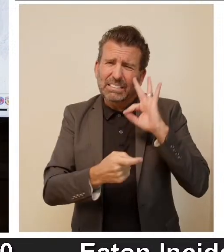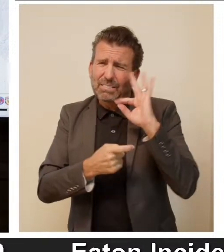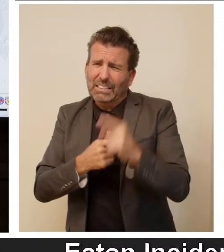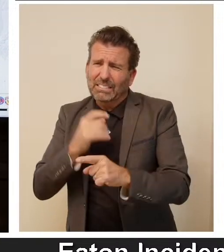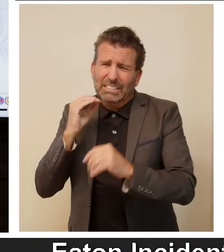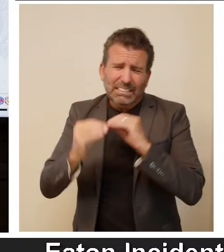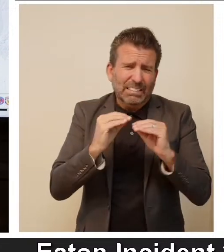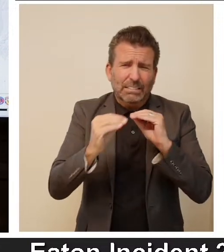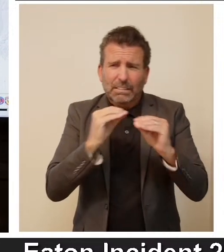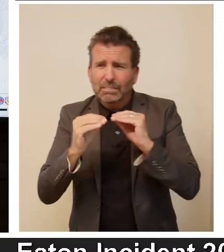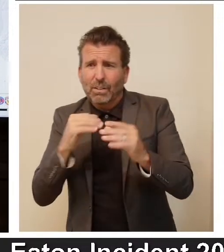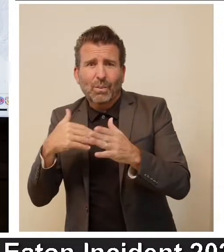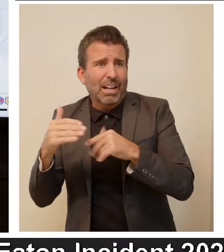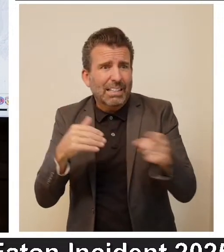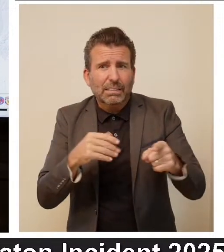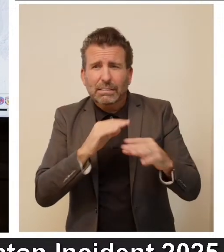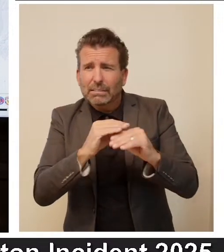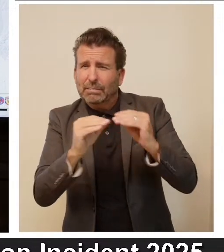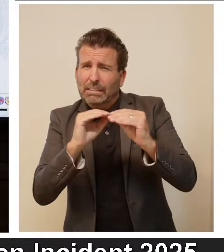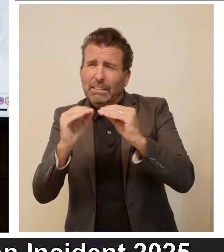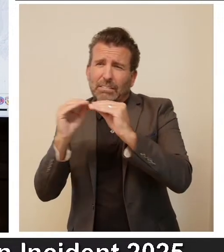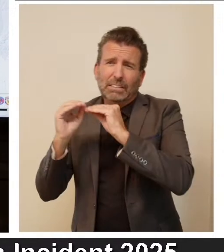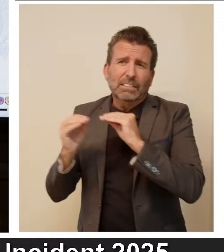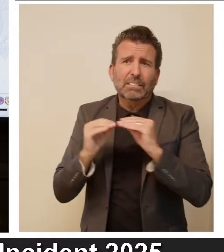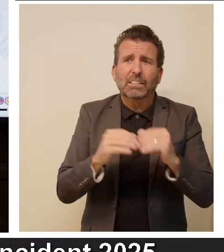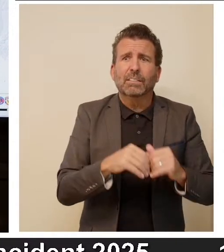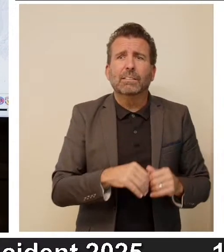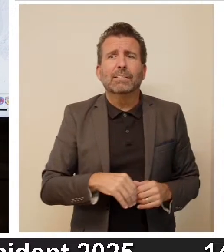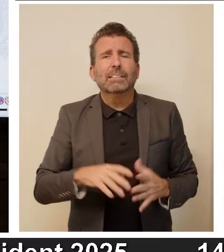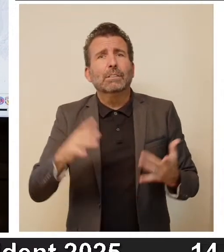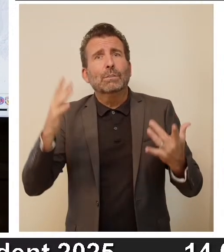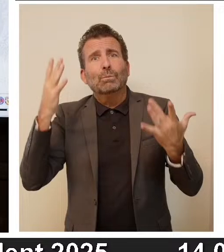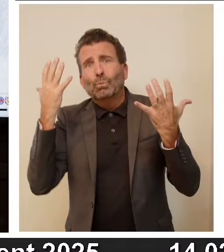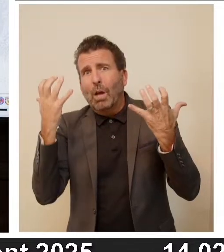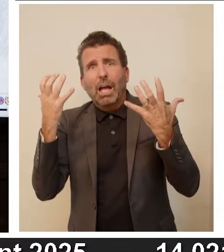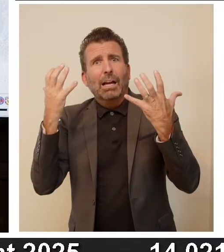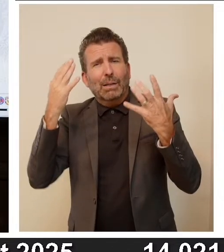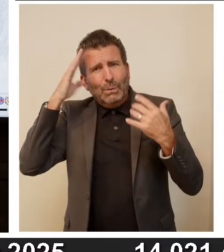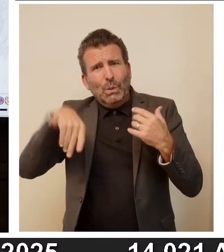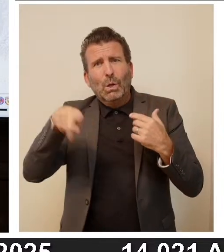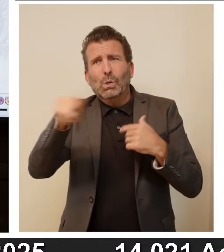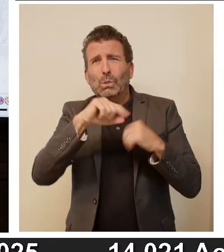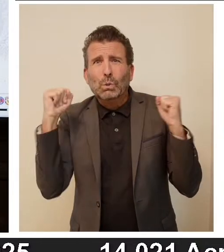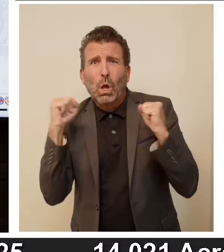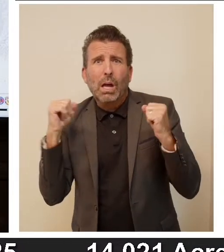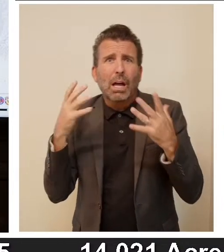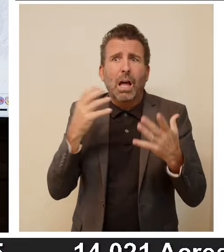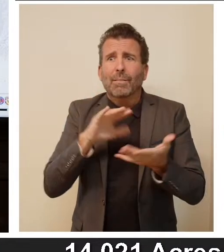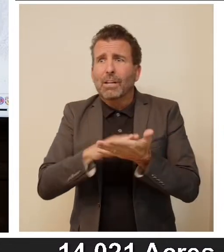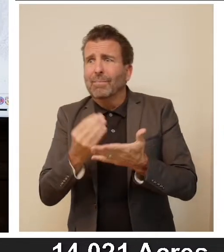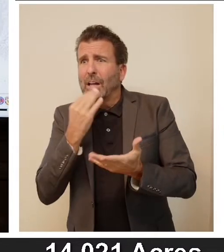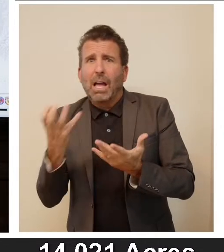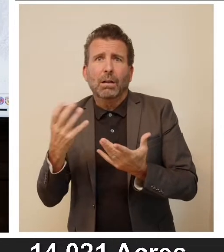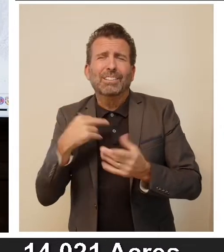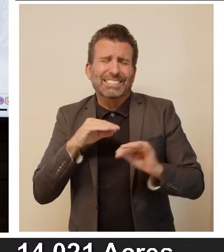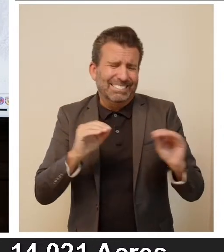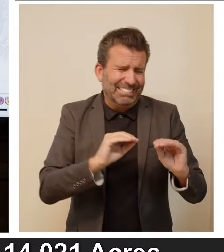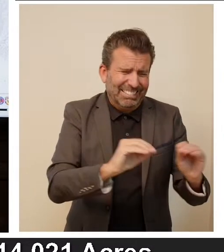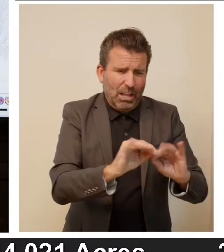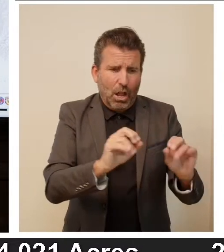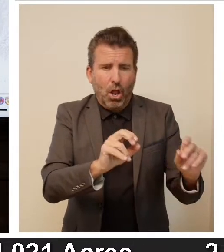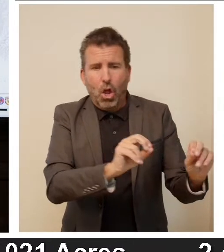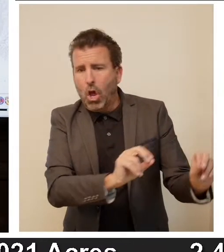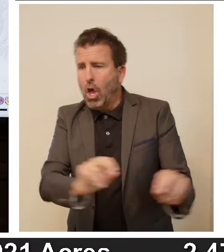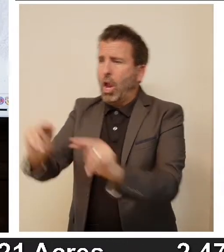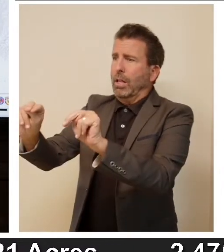repairs, and continue restoring service to all of our customers. We are actively restoring service to homes not directly impacted by the